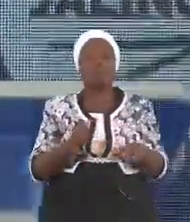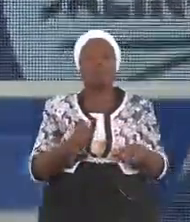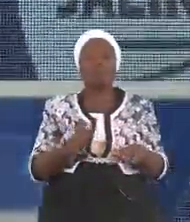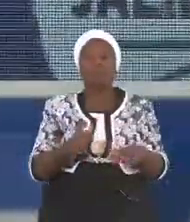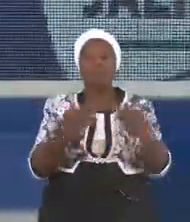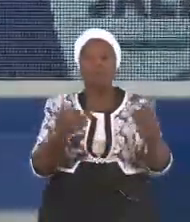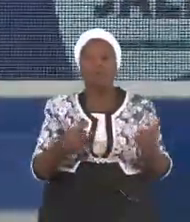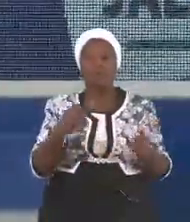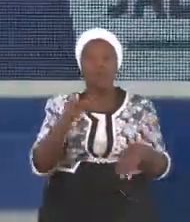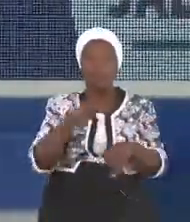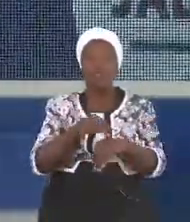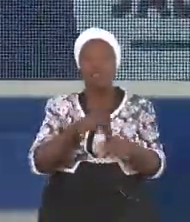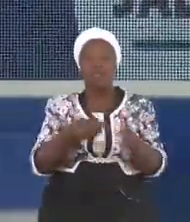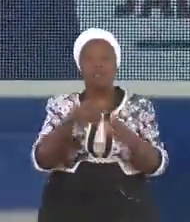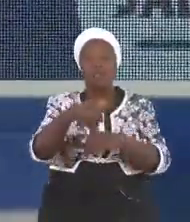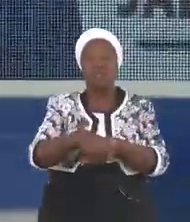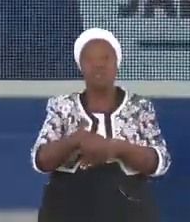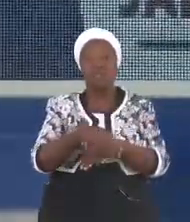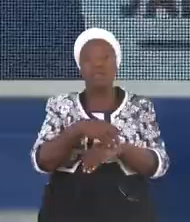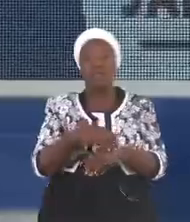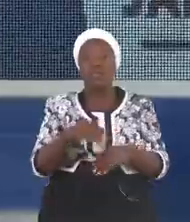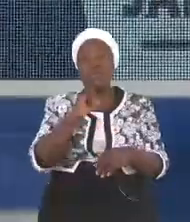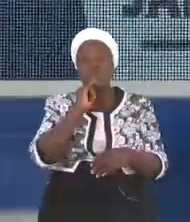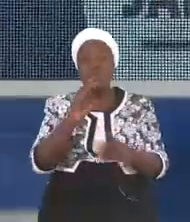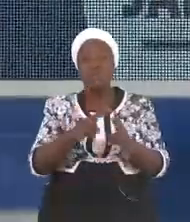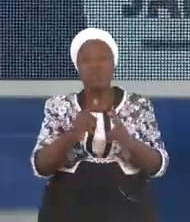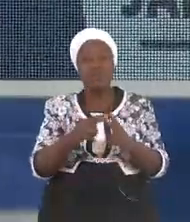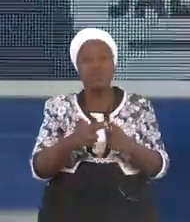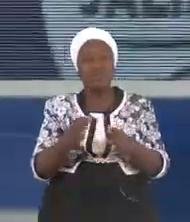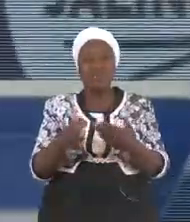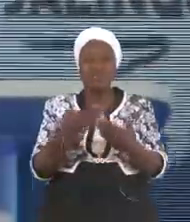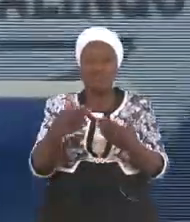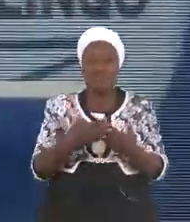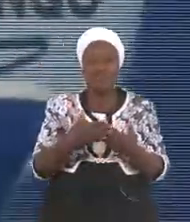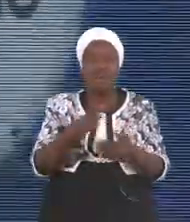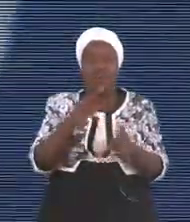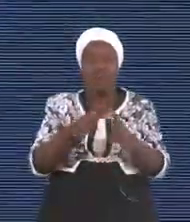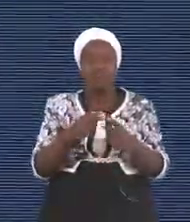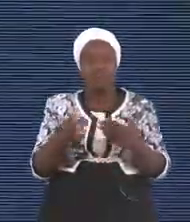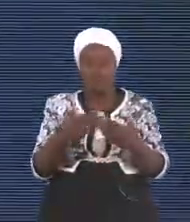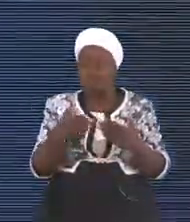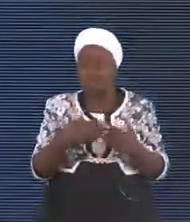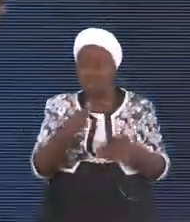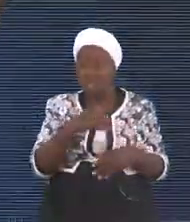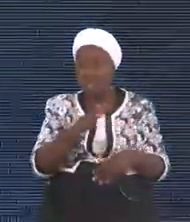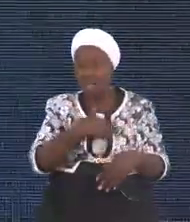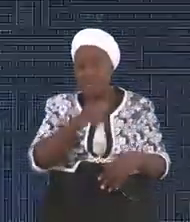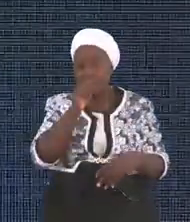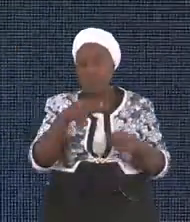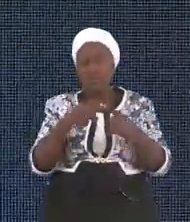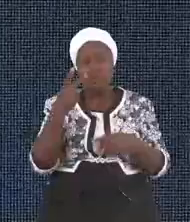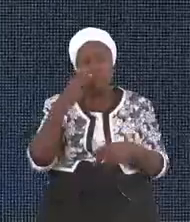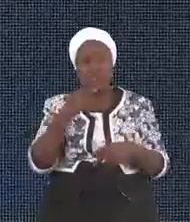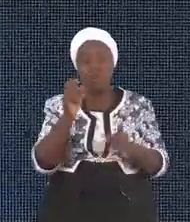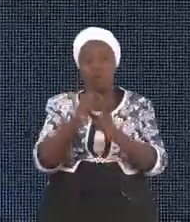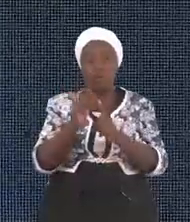message tonight is straightforward and very simple. And I'm going to look at the word miracles so